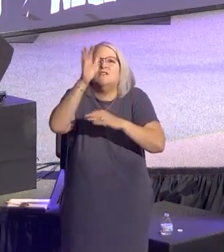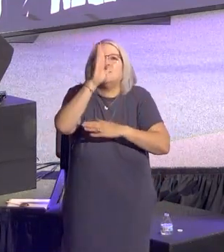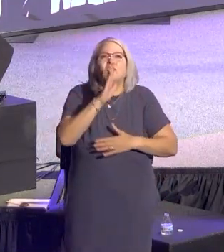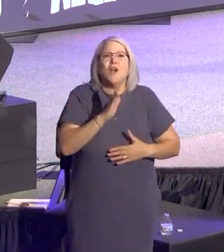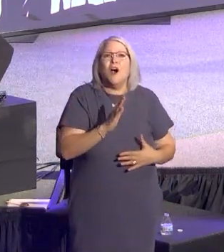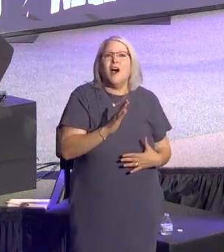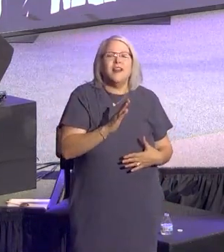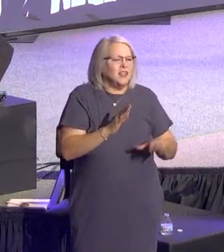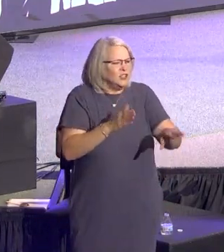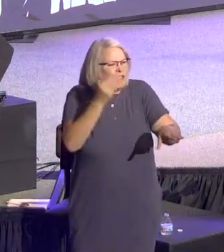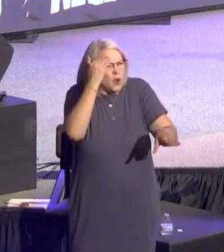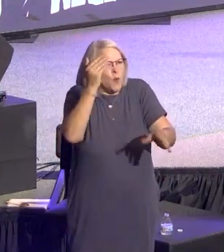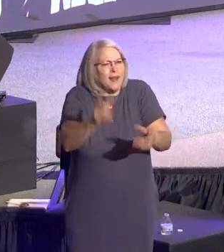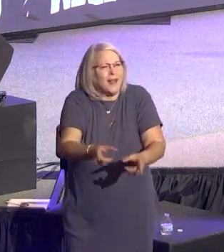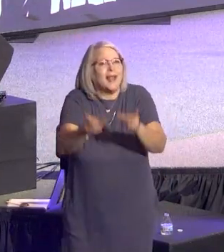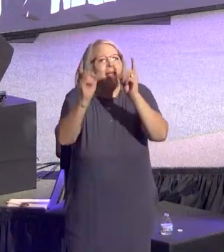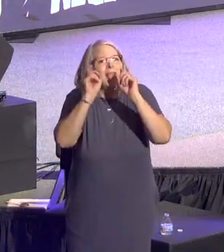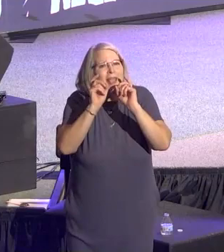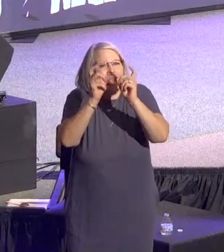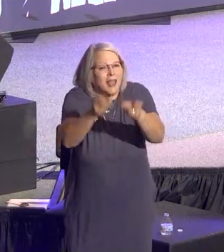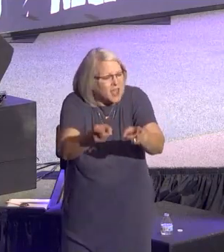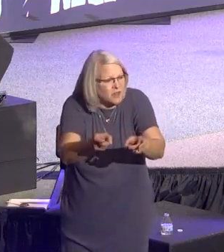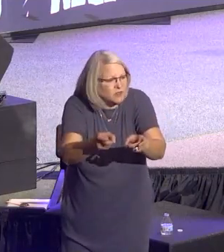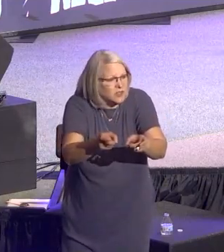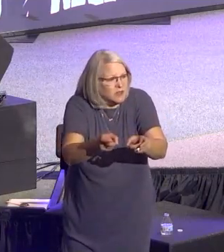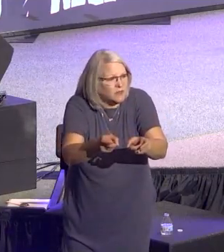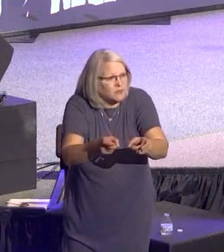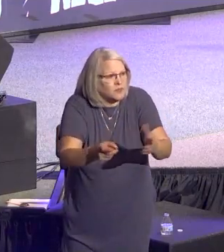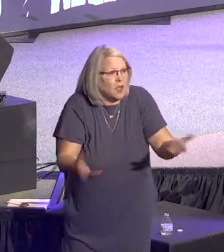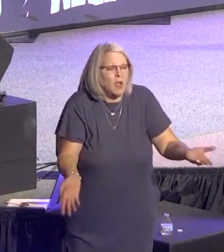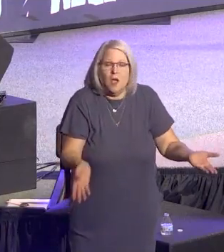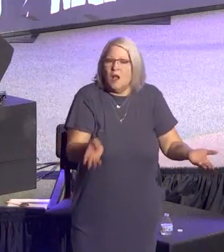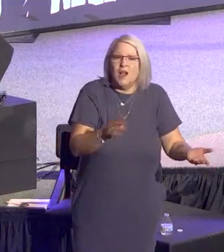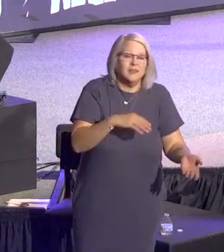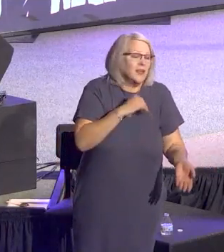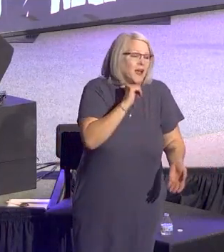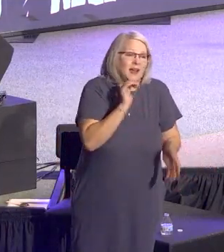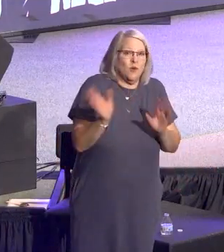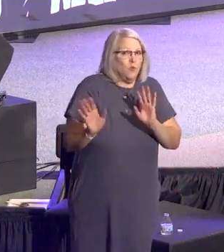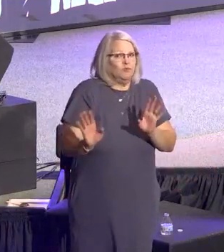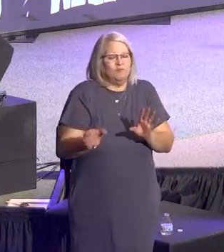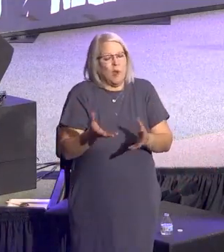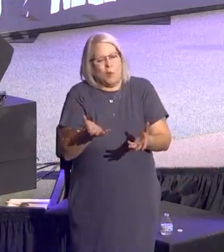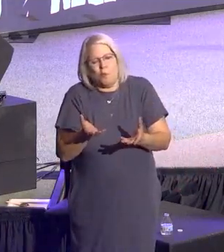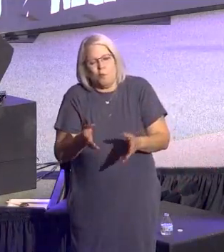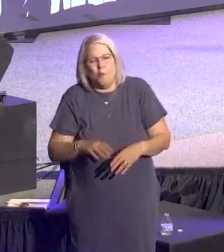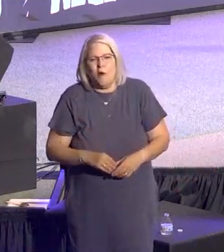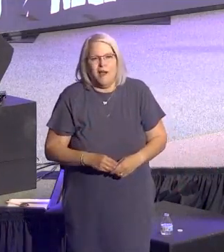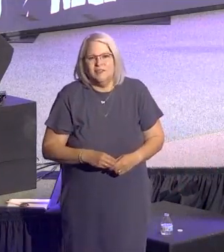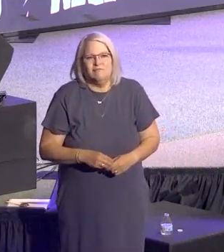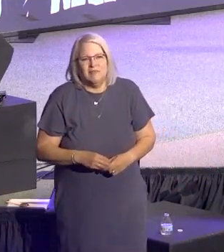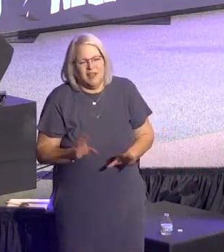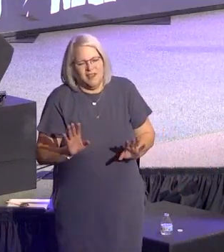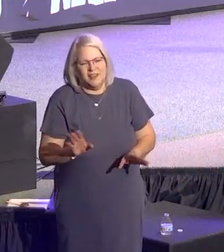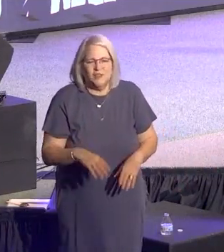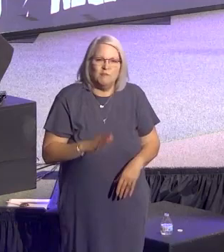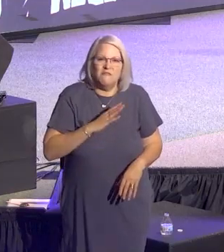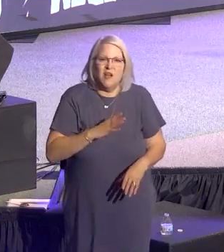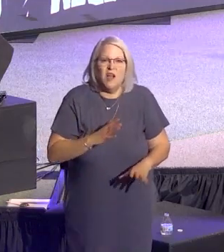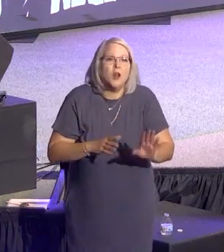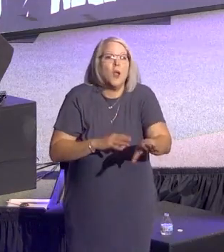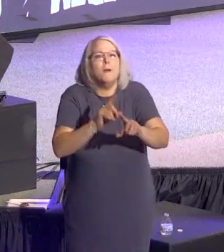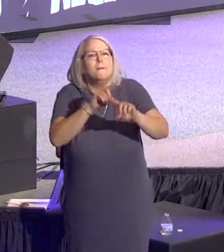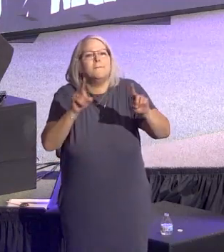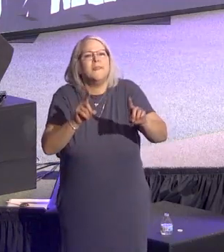you know what a gift is? It's when someone gives you something and they don't expect anything in return. It's just a gift God has given you. He gave it to you